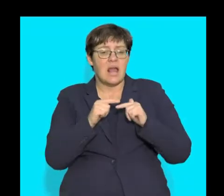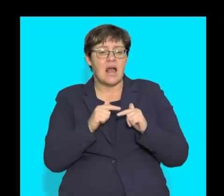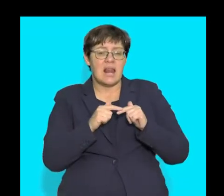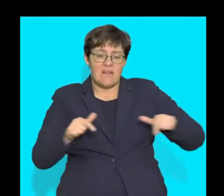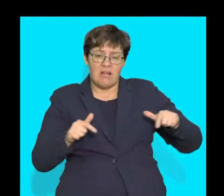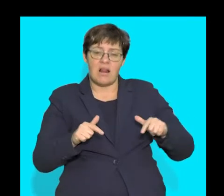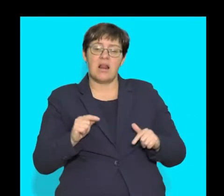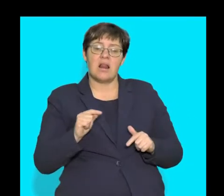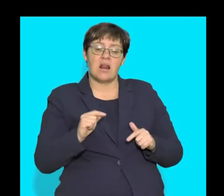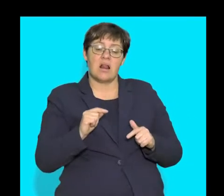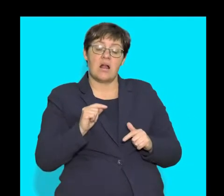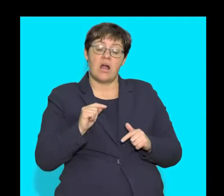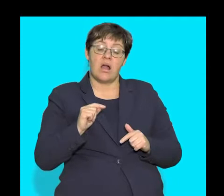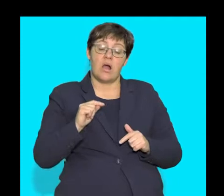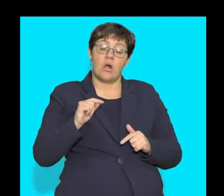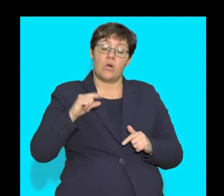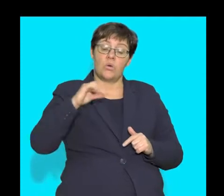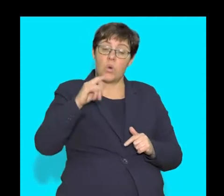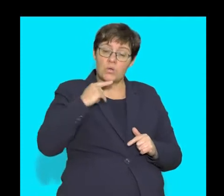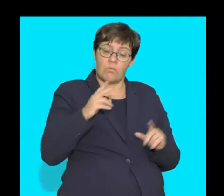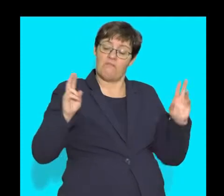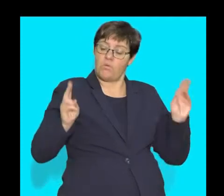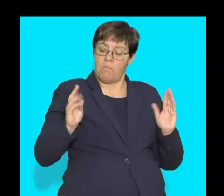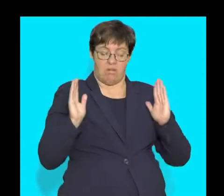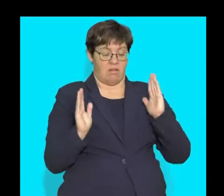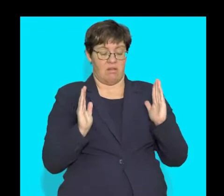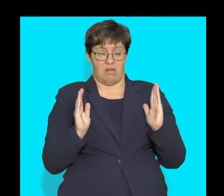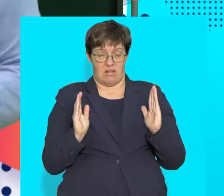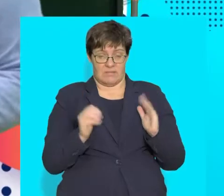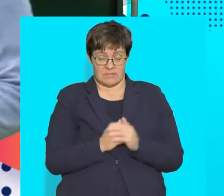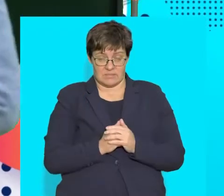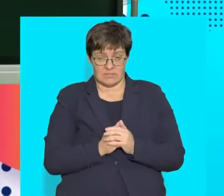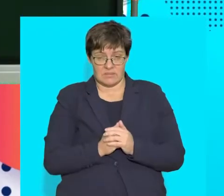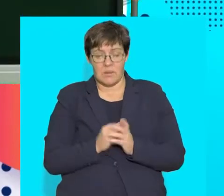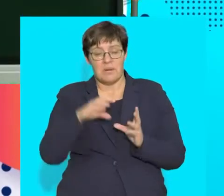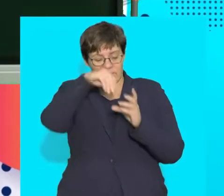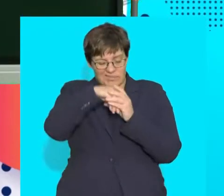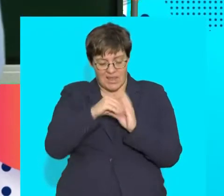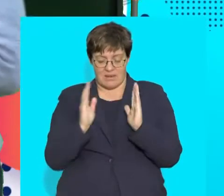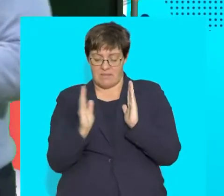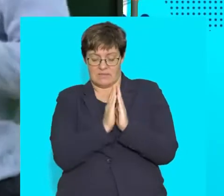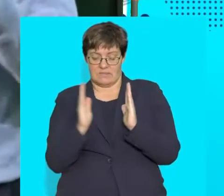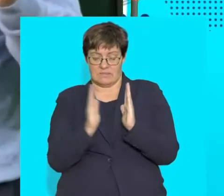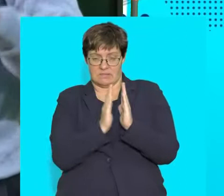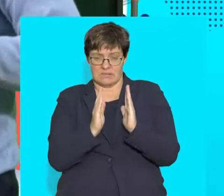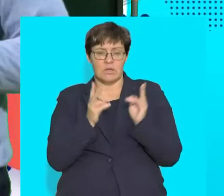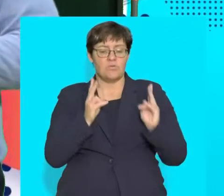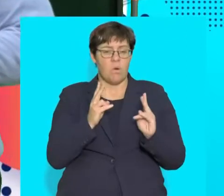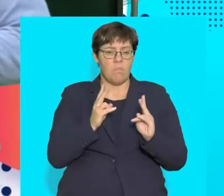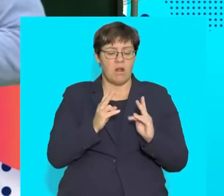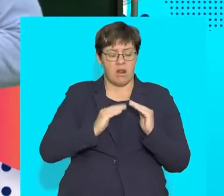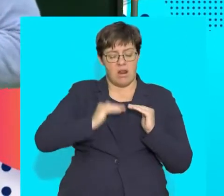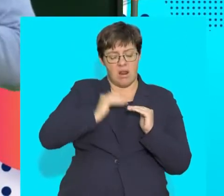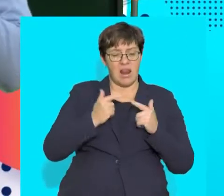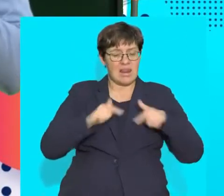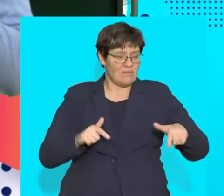blood glucose that we refer to as being within the norm or normal. So we will have to look at what normal blood glucose